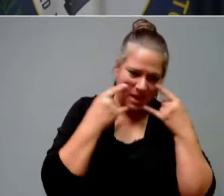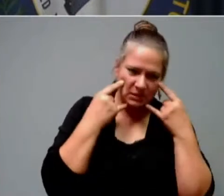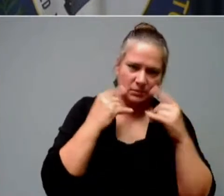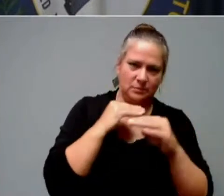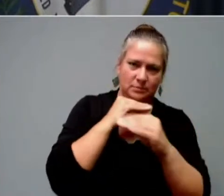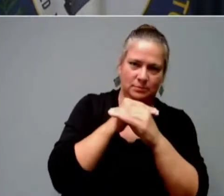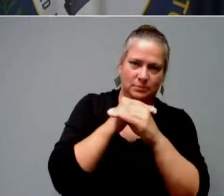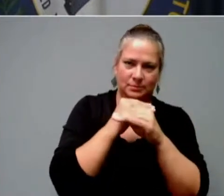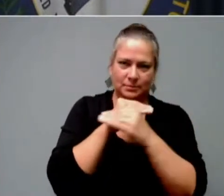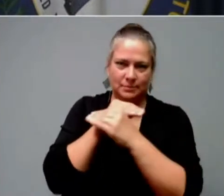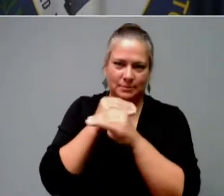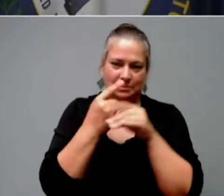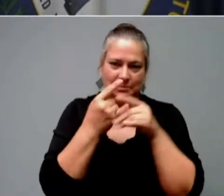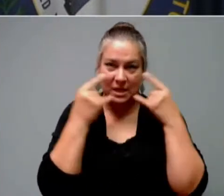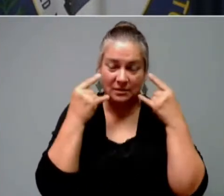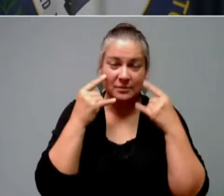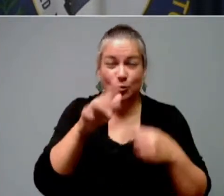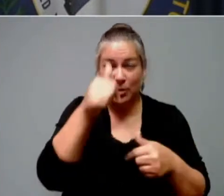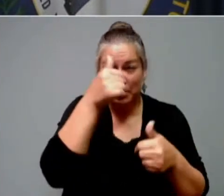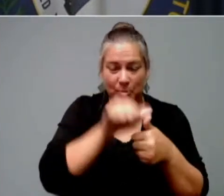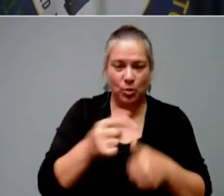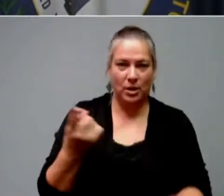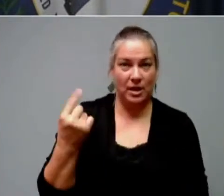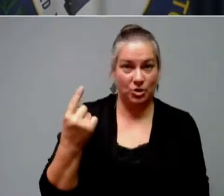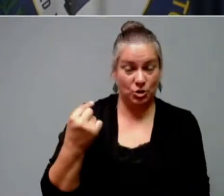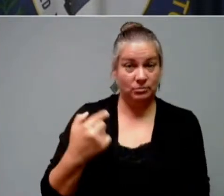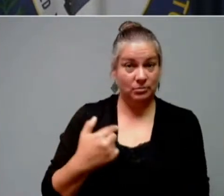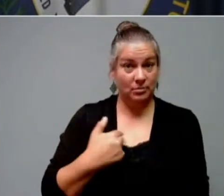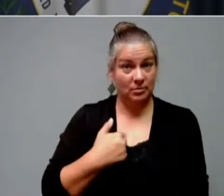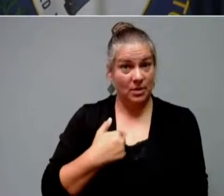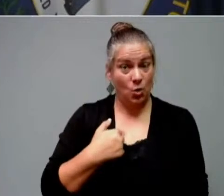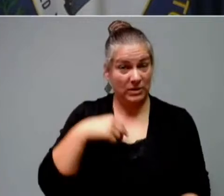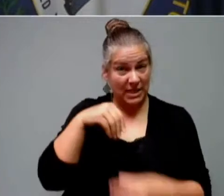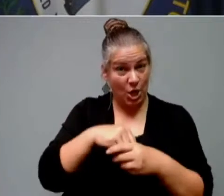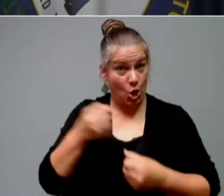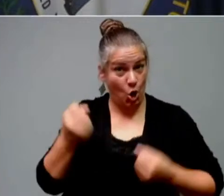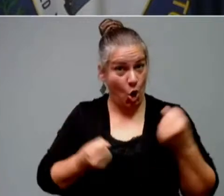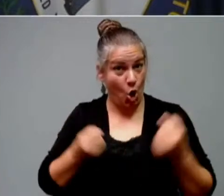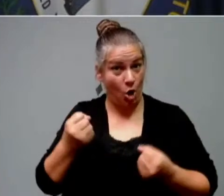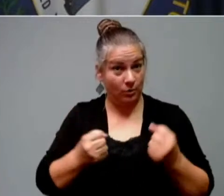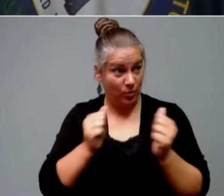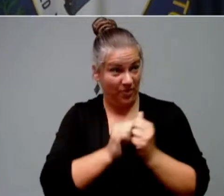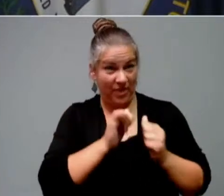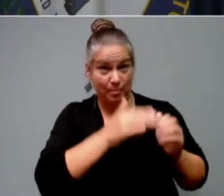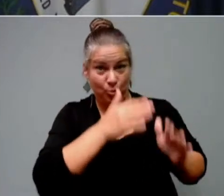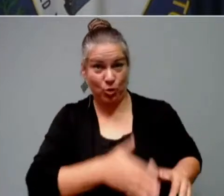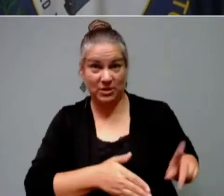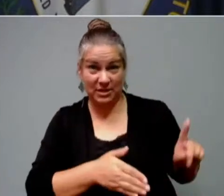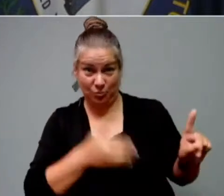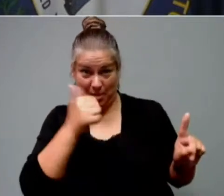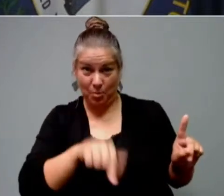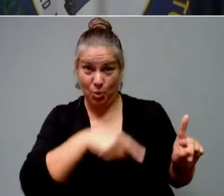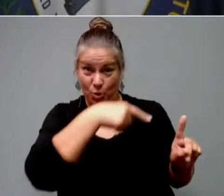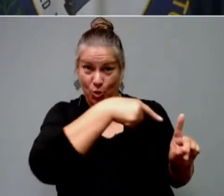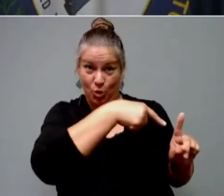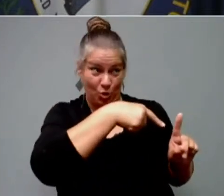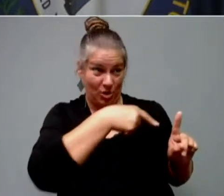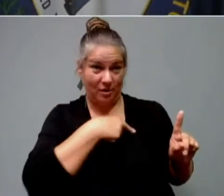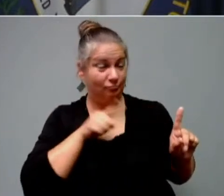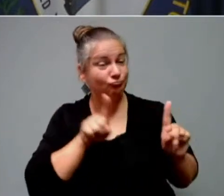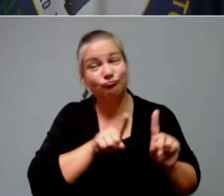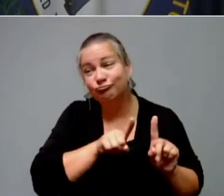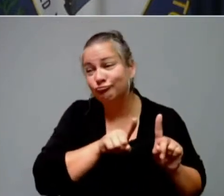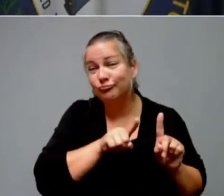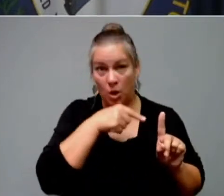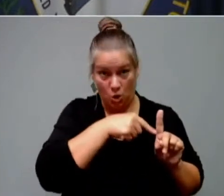everybody remembers this, but back last year, I was in a car with someone who turned out later to be positive. We were